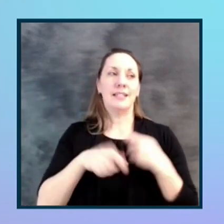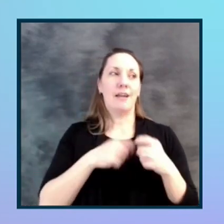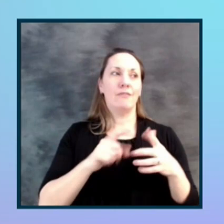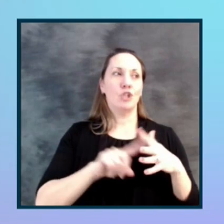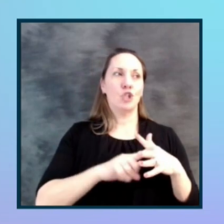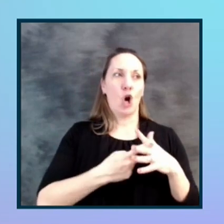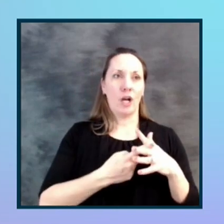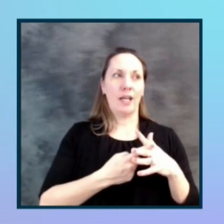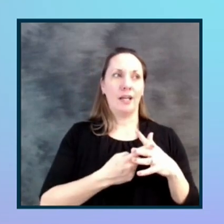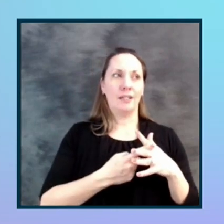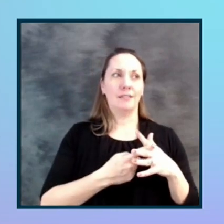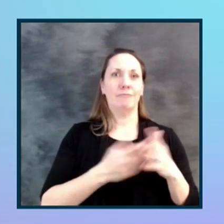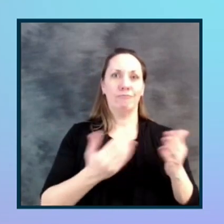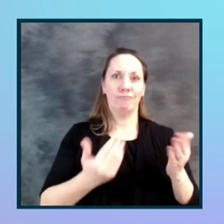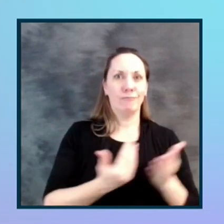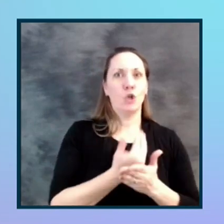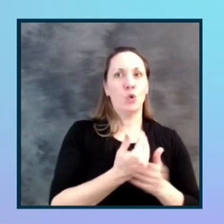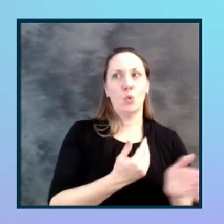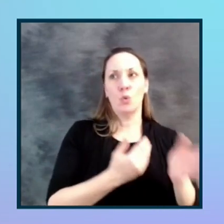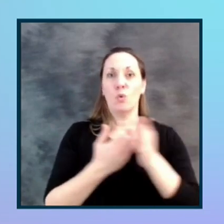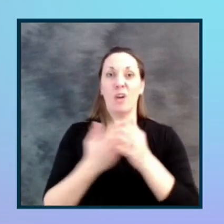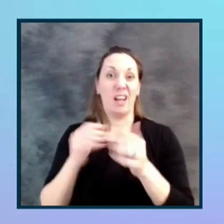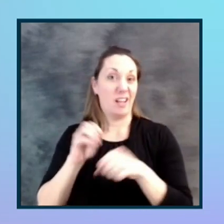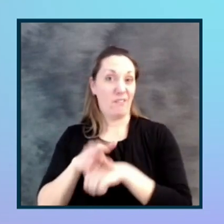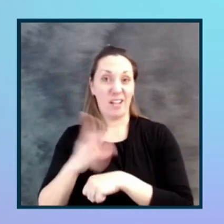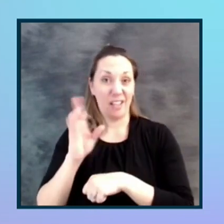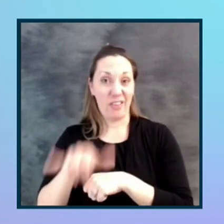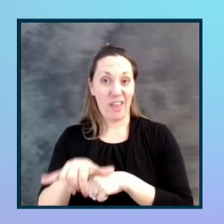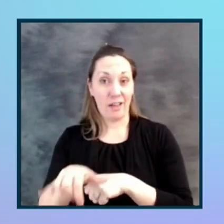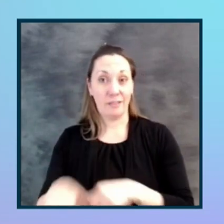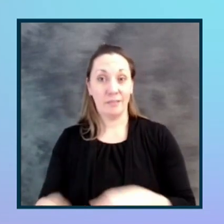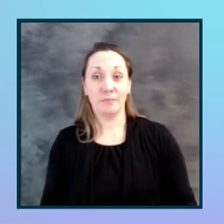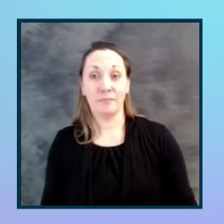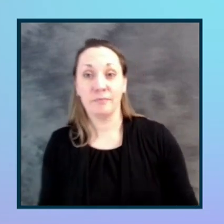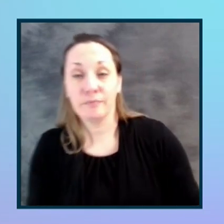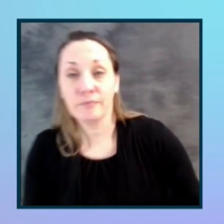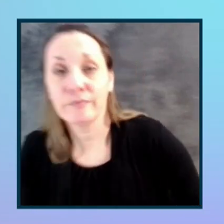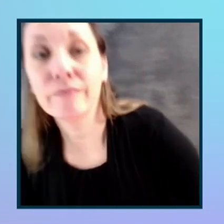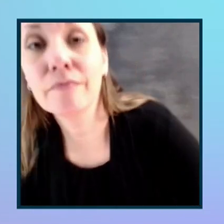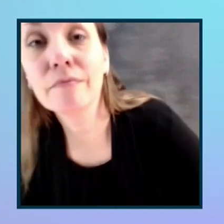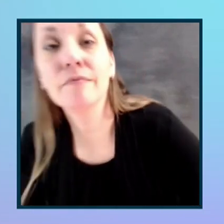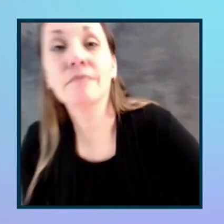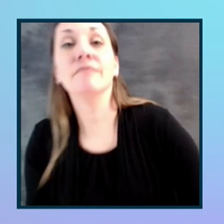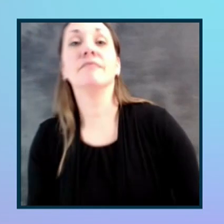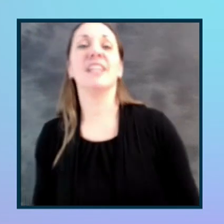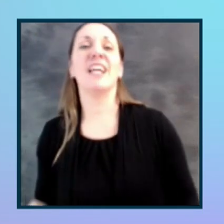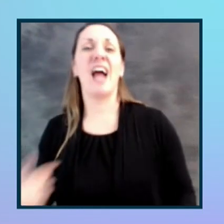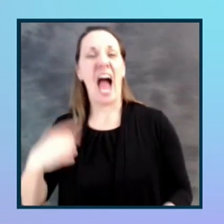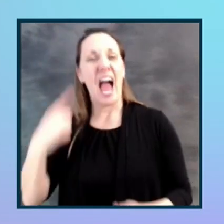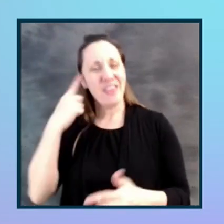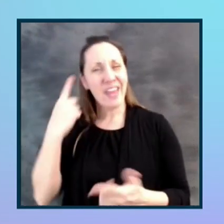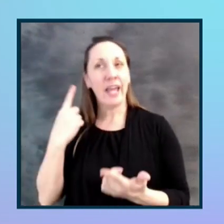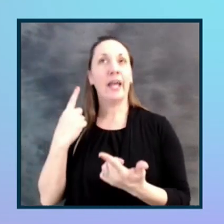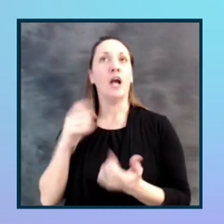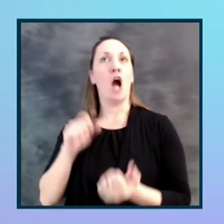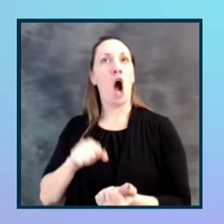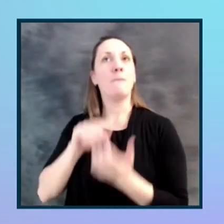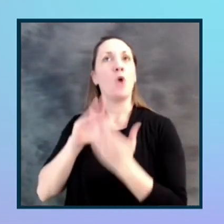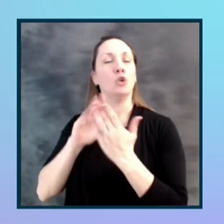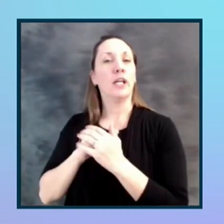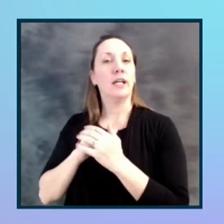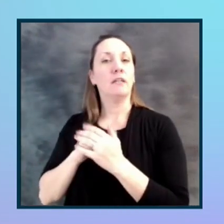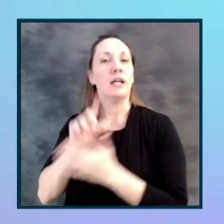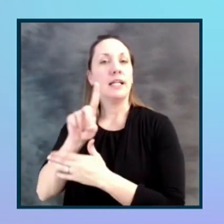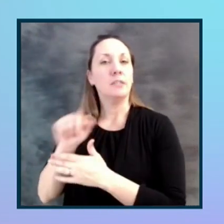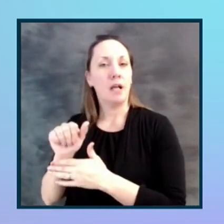any advice on that? Yeah, absolutely. I think approaching accessibility just like any other facet